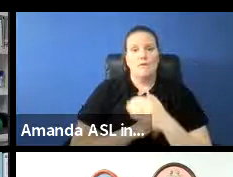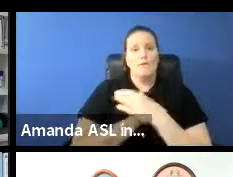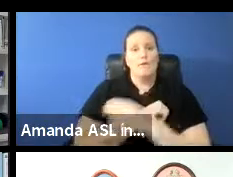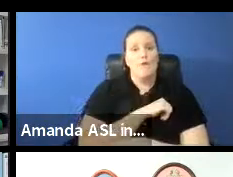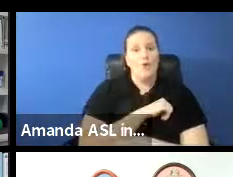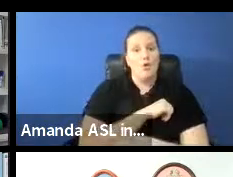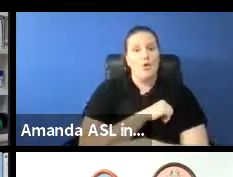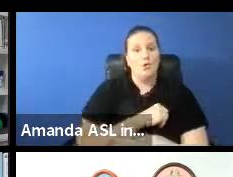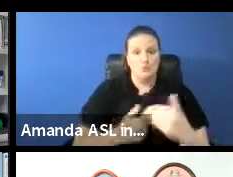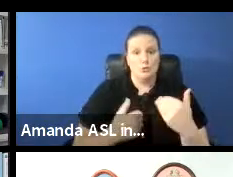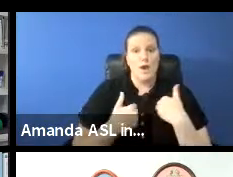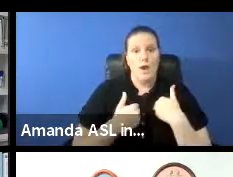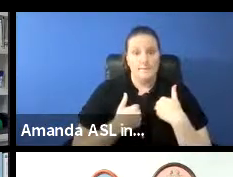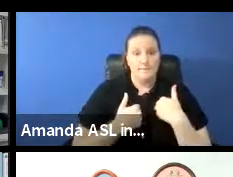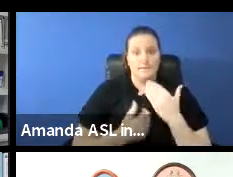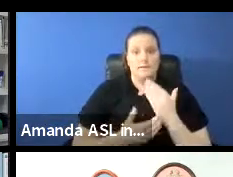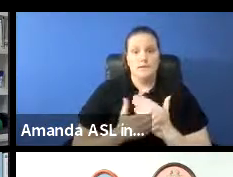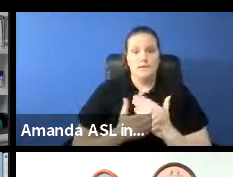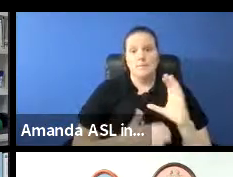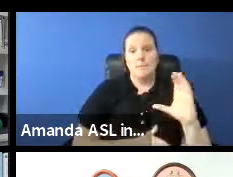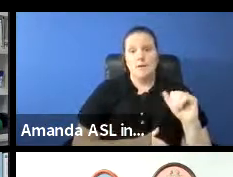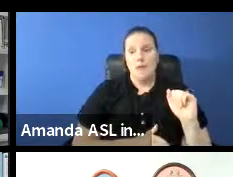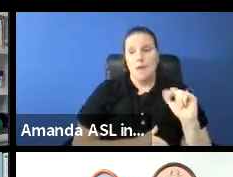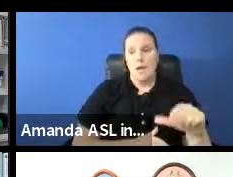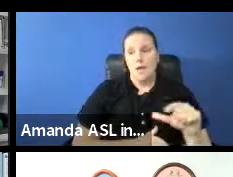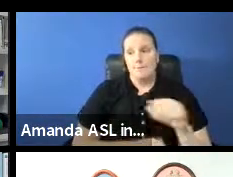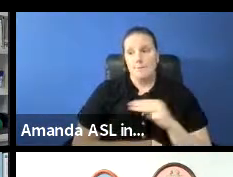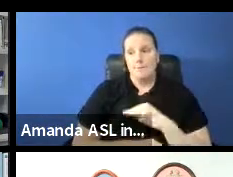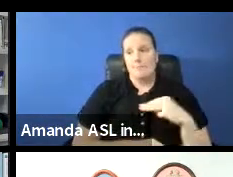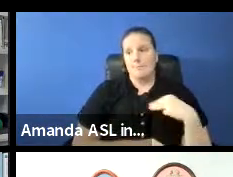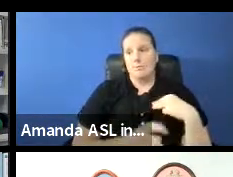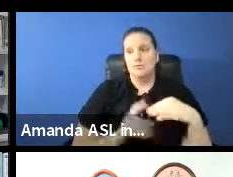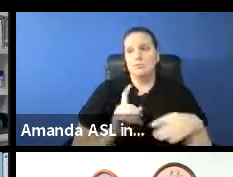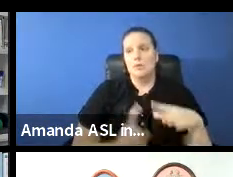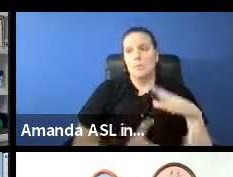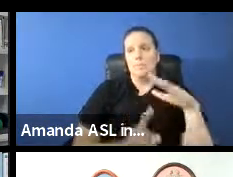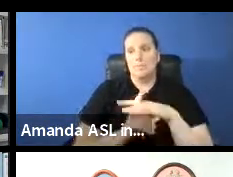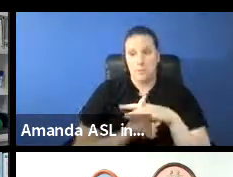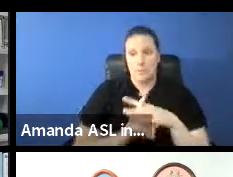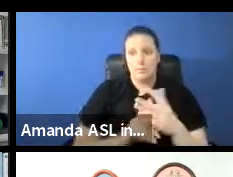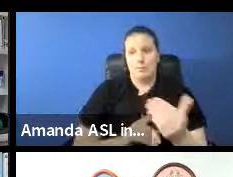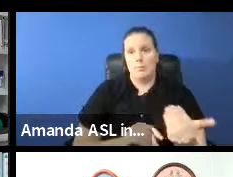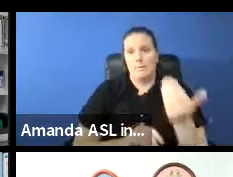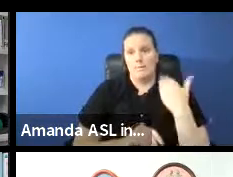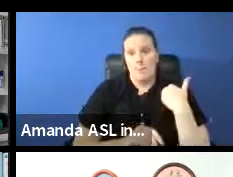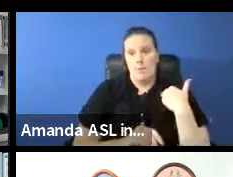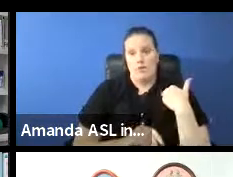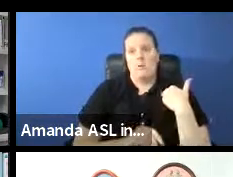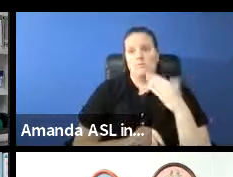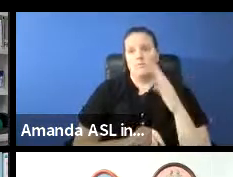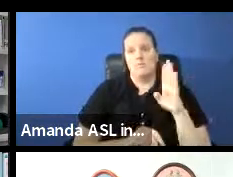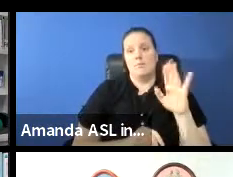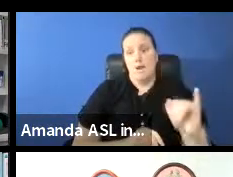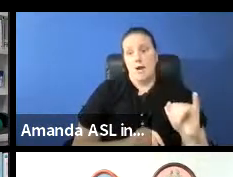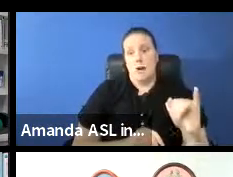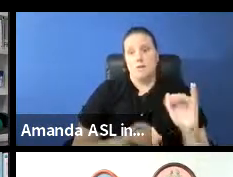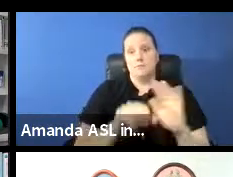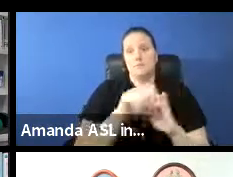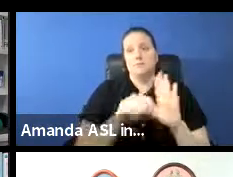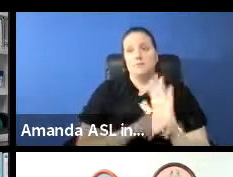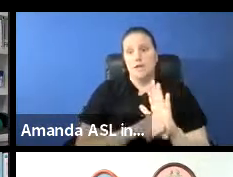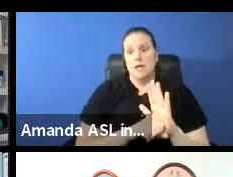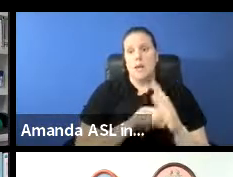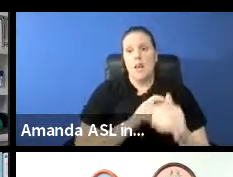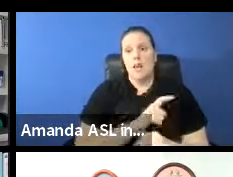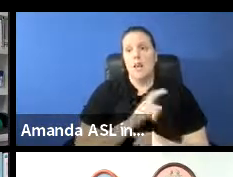to have some of our CAG members appear before our bi-state ledge group, so they